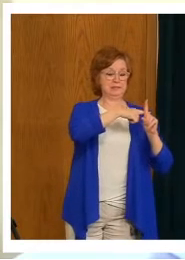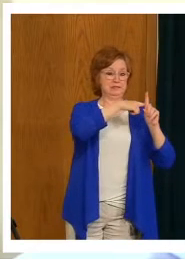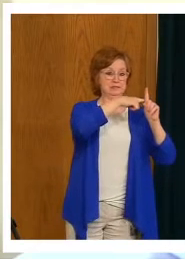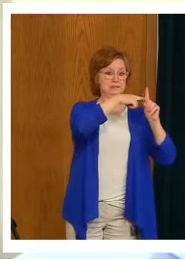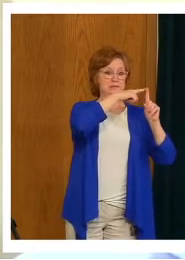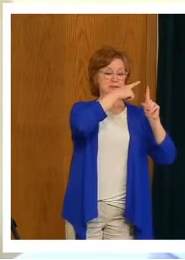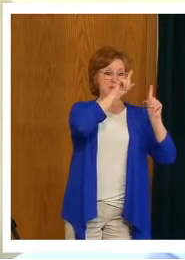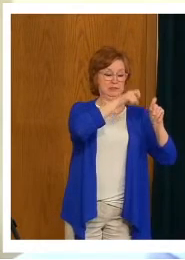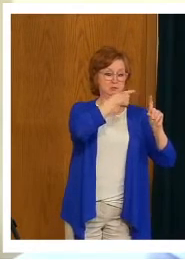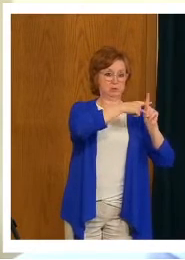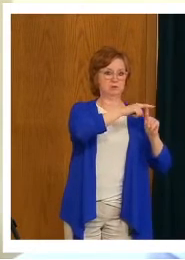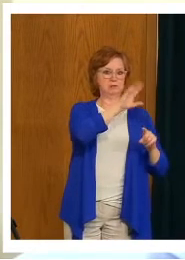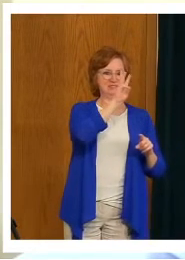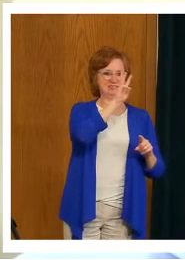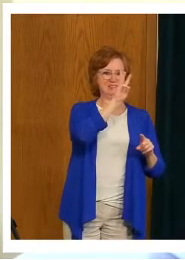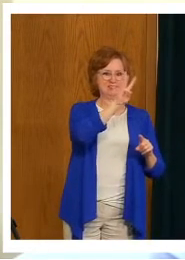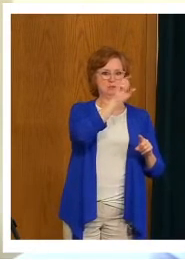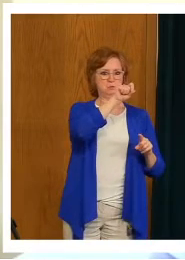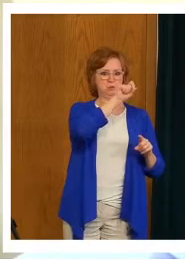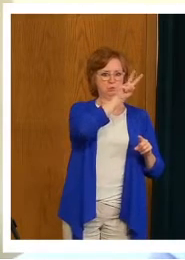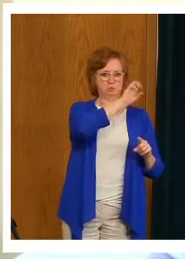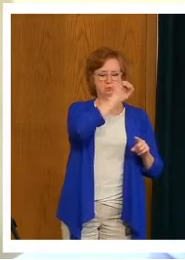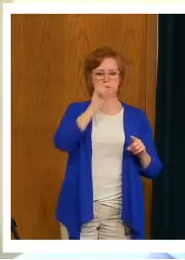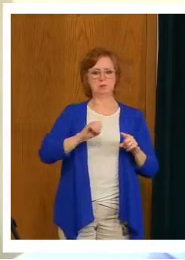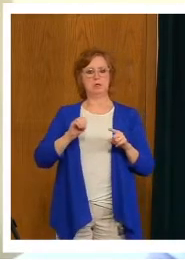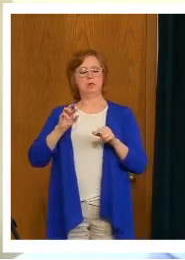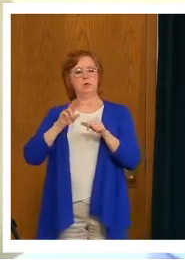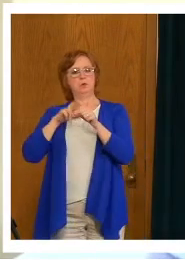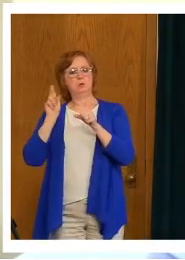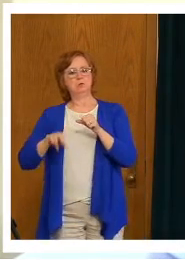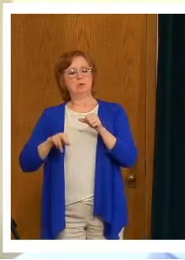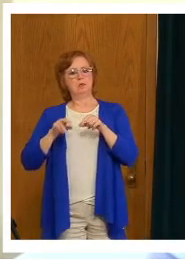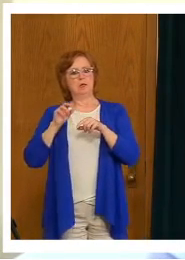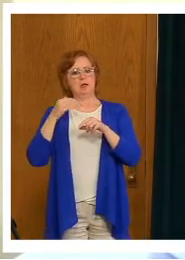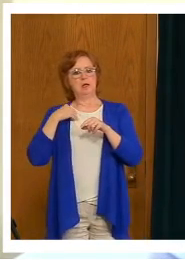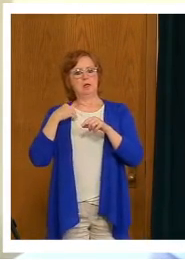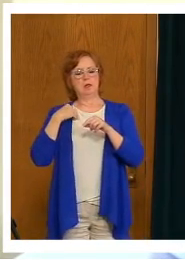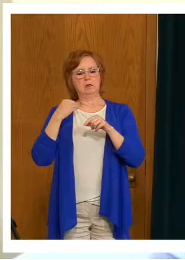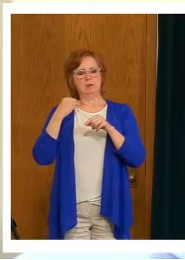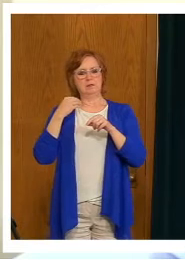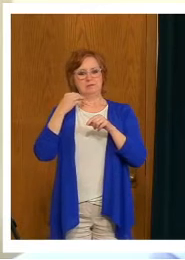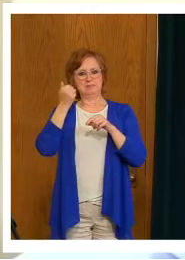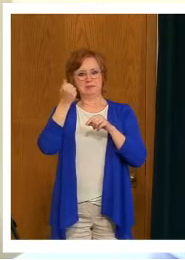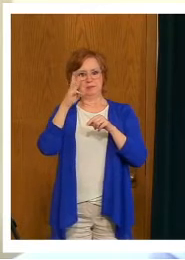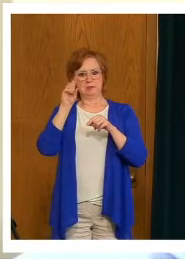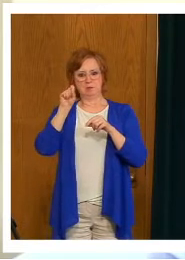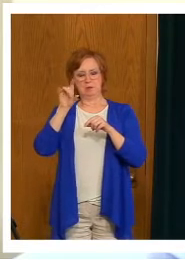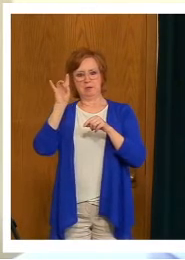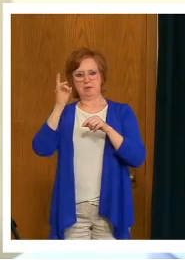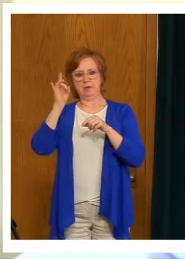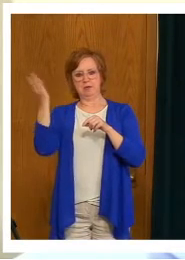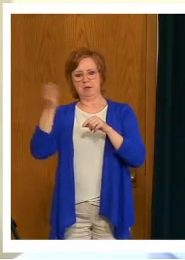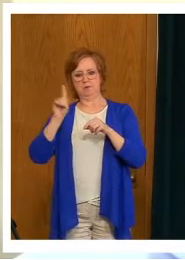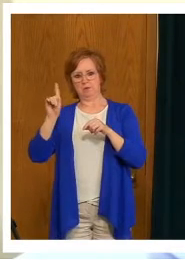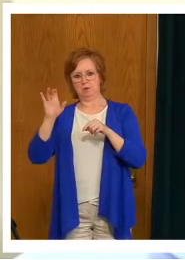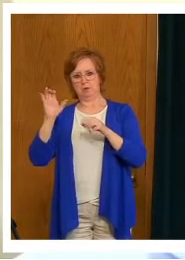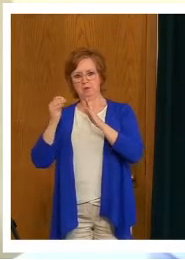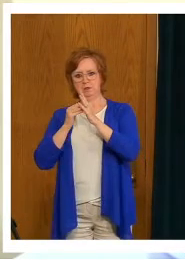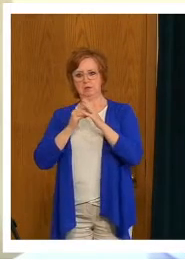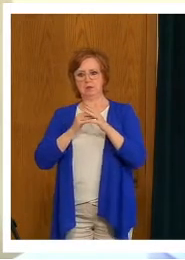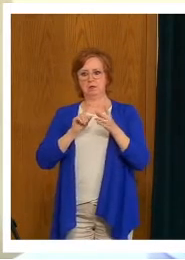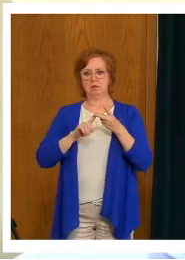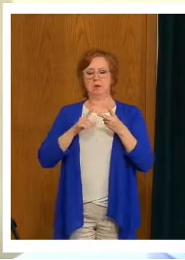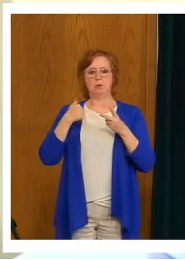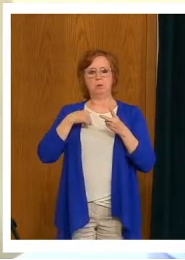for Regina, cases per 100,000, 16.8. They are coming down significantly. Test